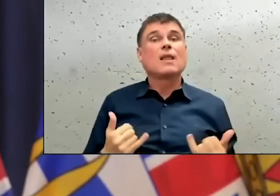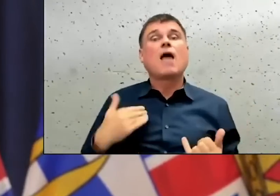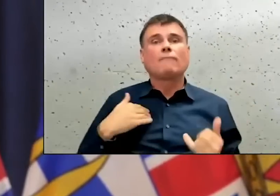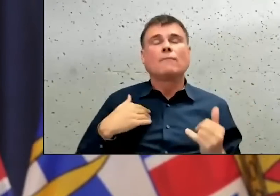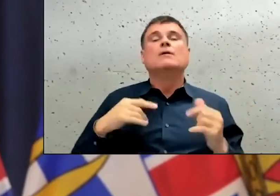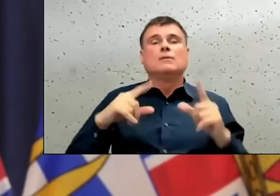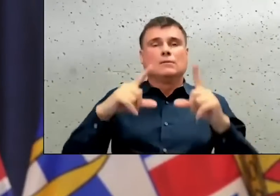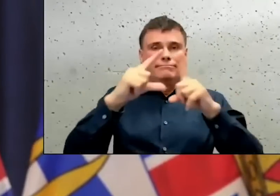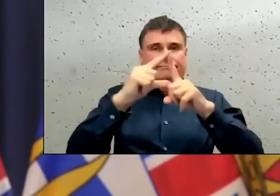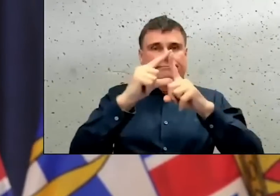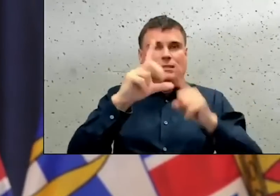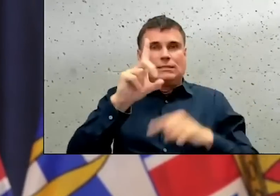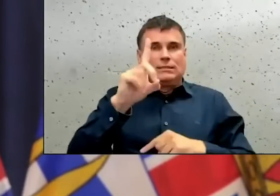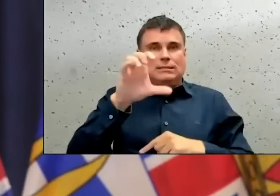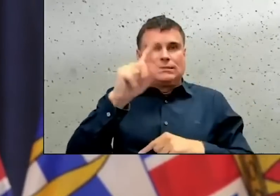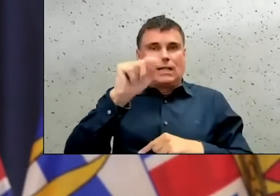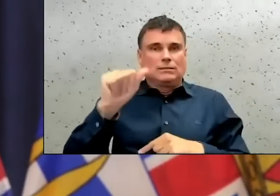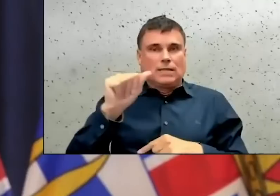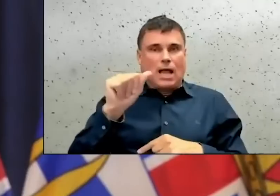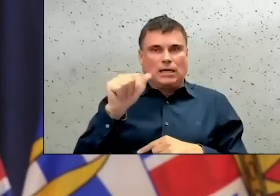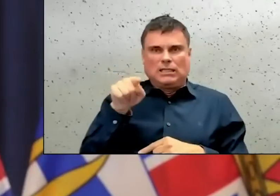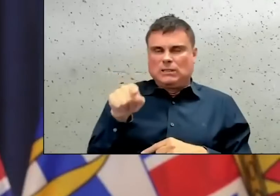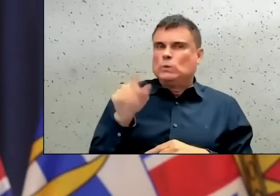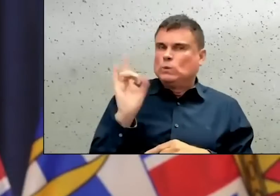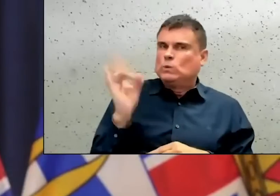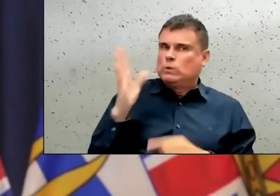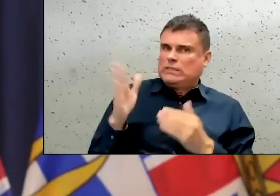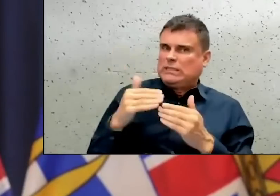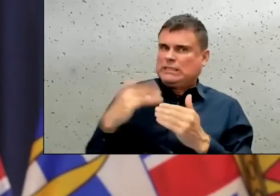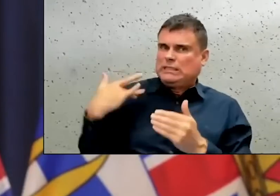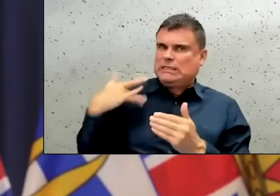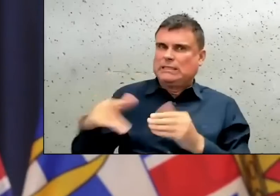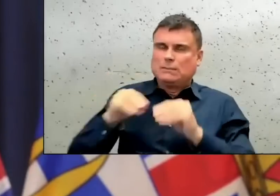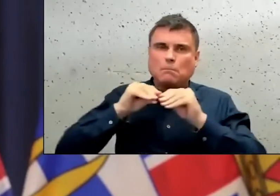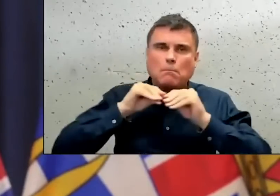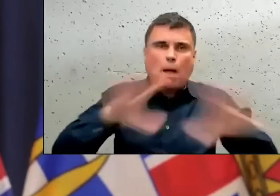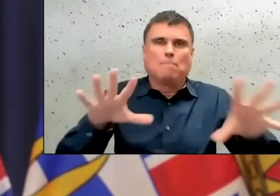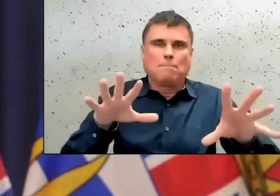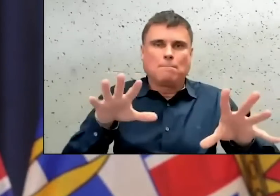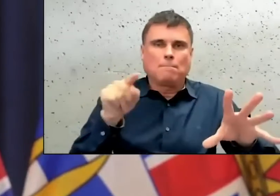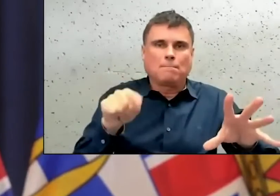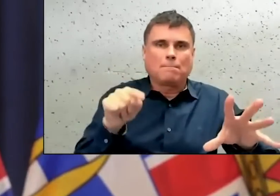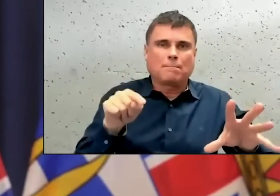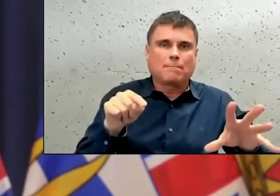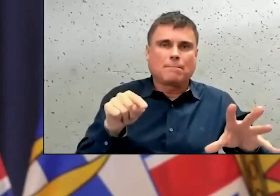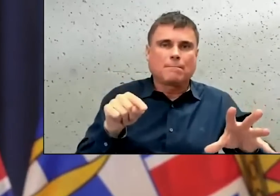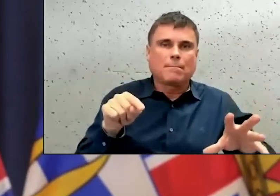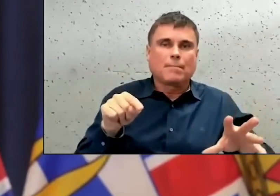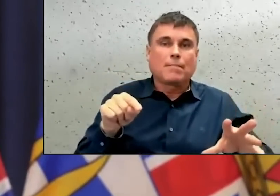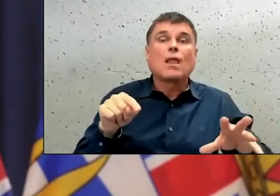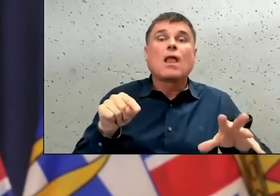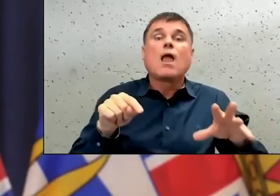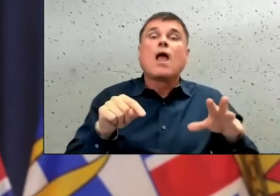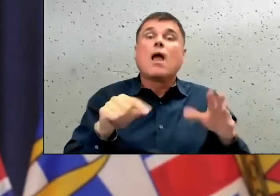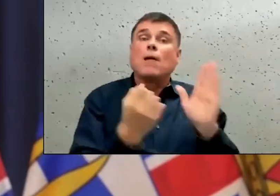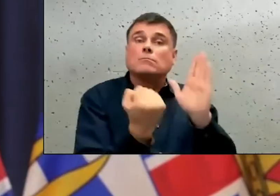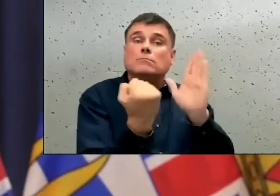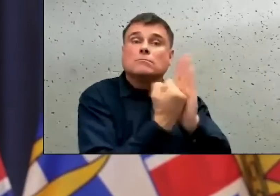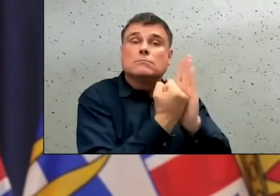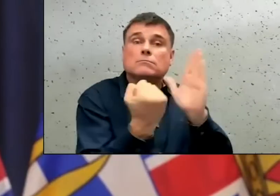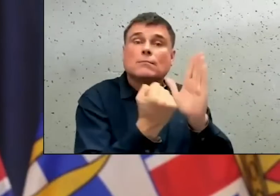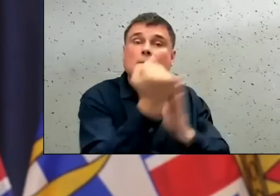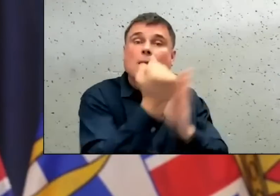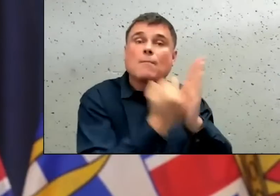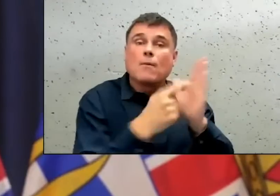others, and we know that some of the international travel is coming back. I am strongly encouraging everyone in BC this